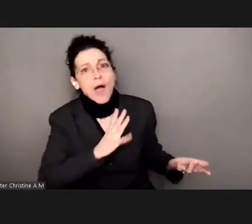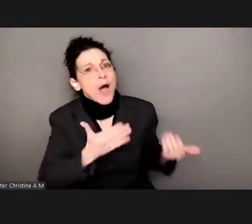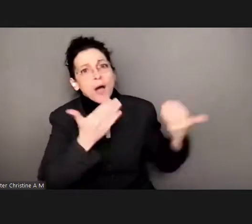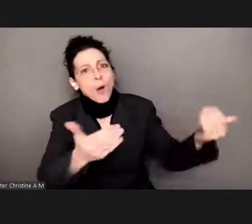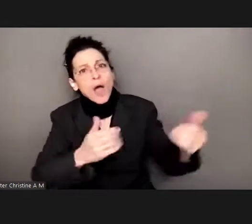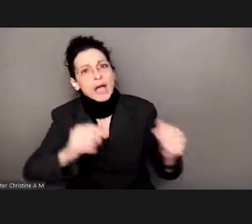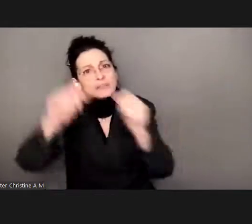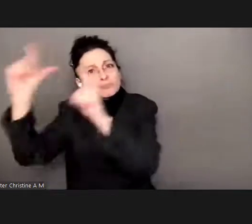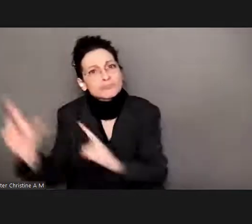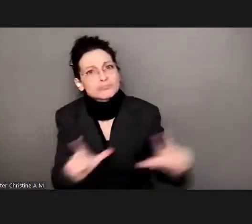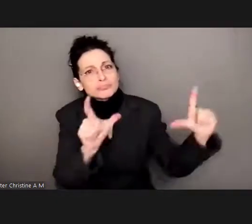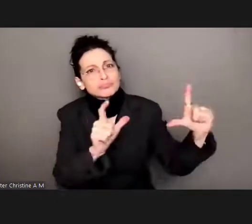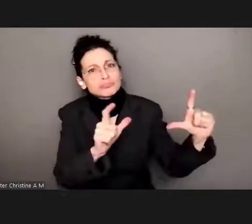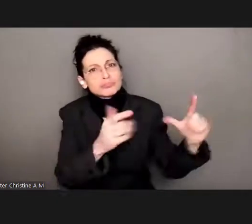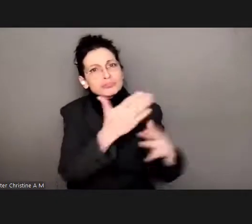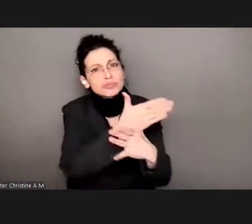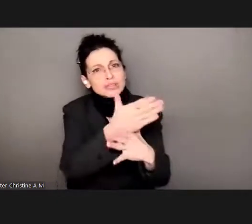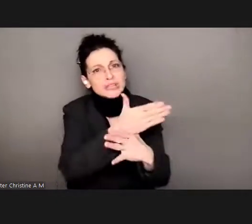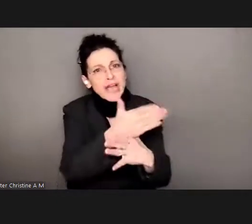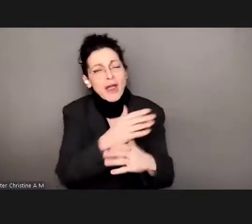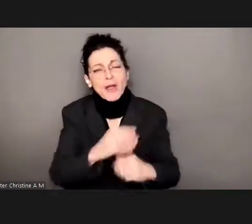uglier than, like, say,